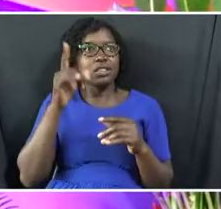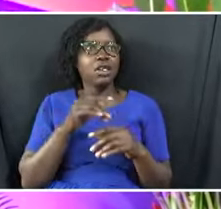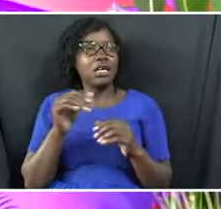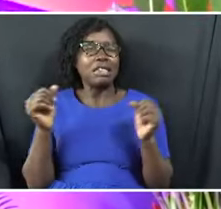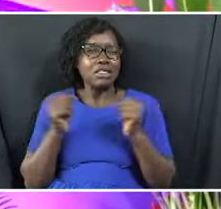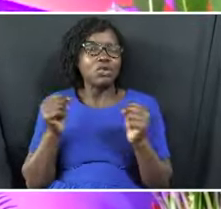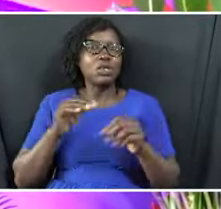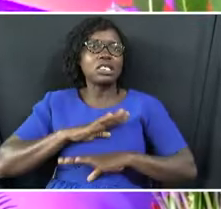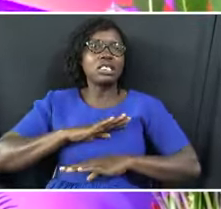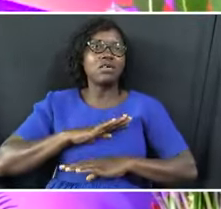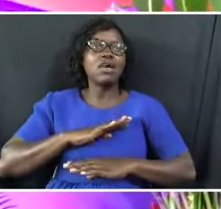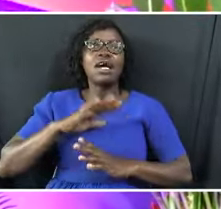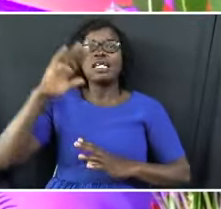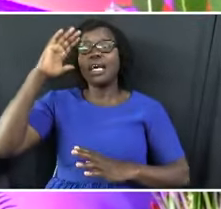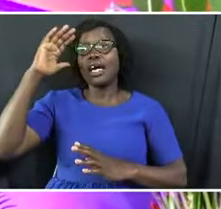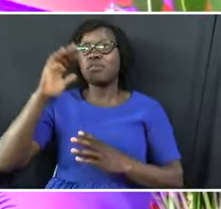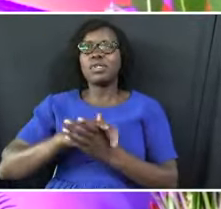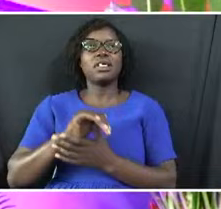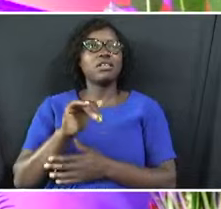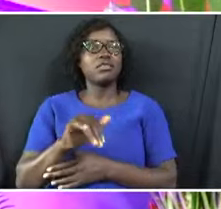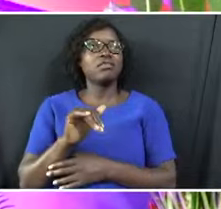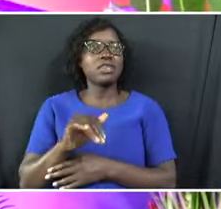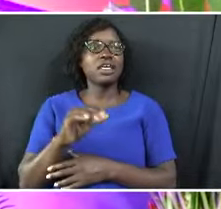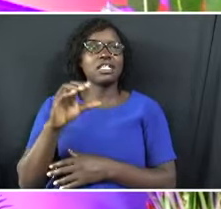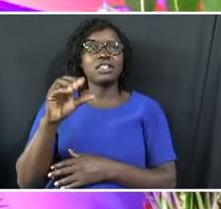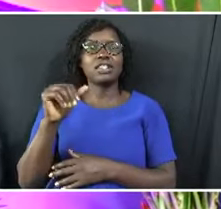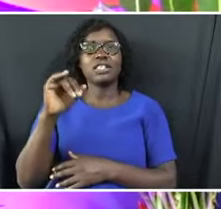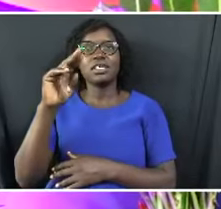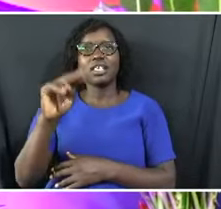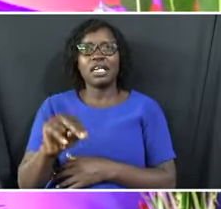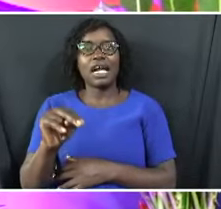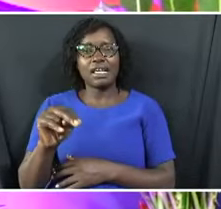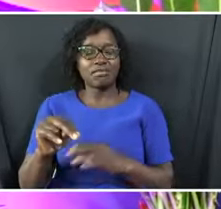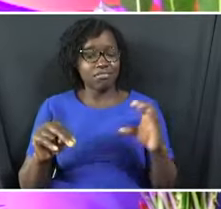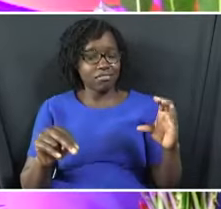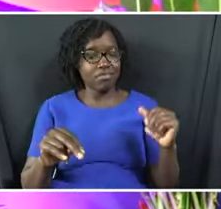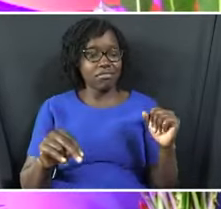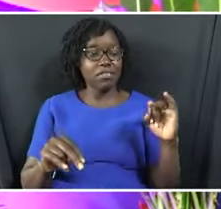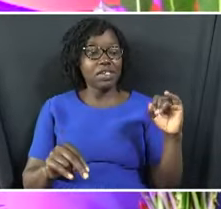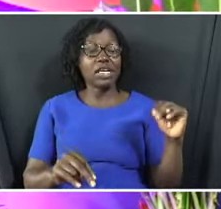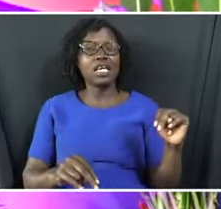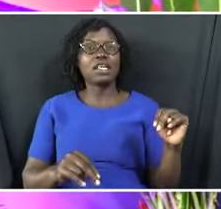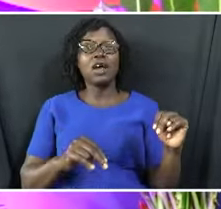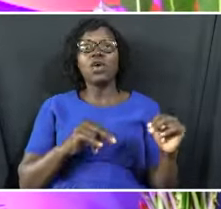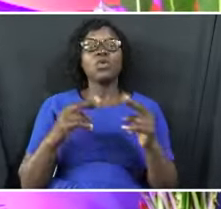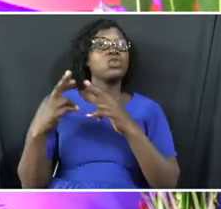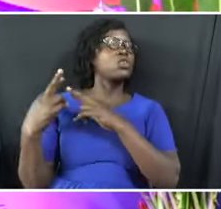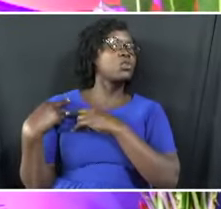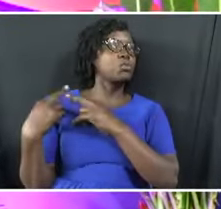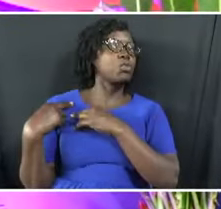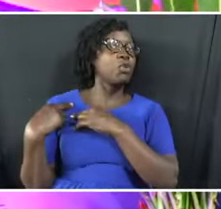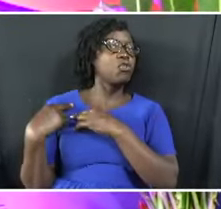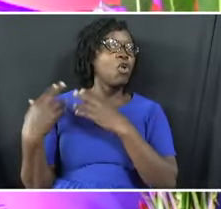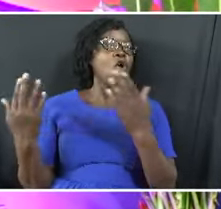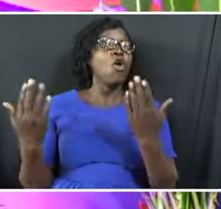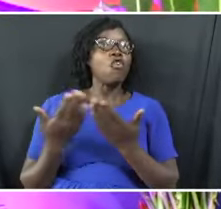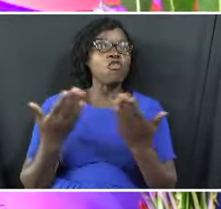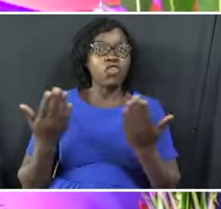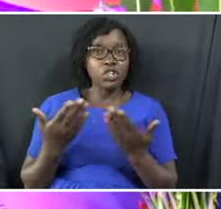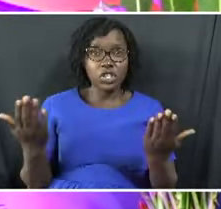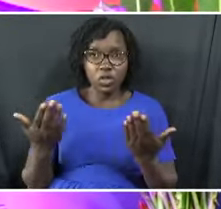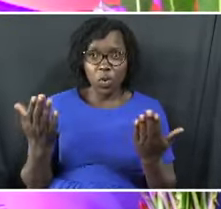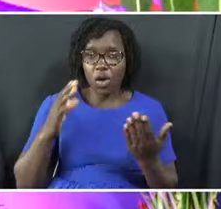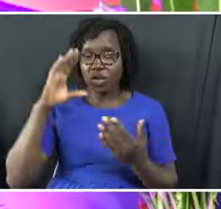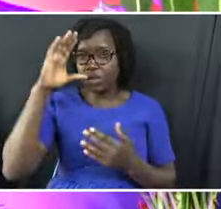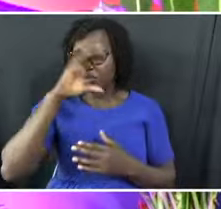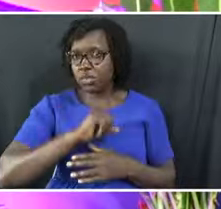I want to believe that Cain was responsible for they were about all the